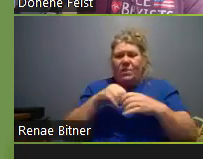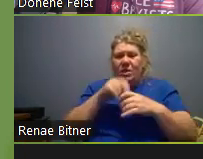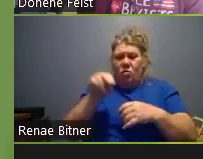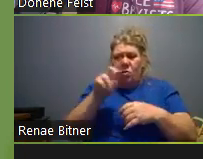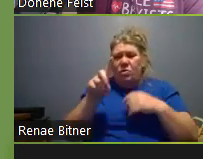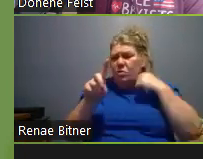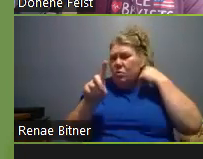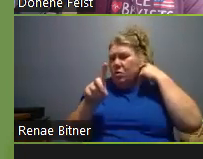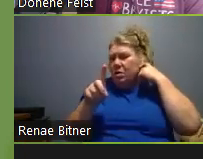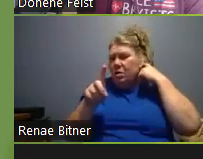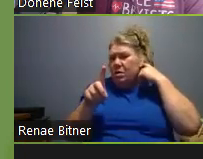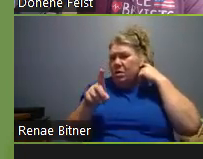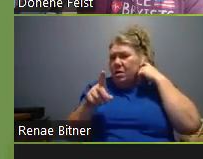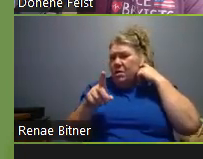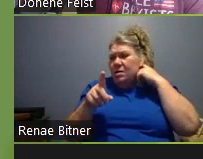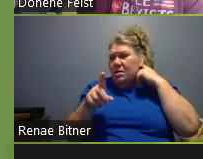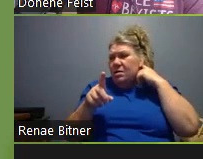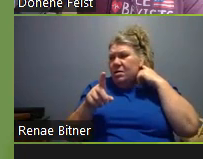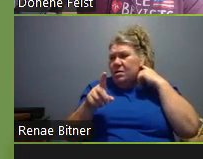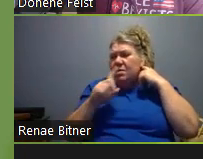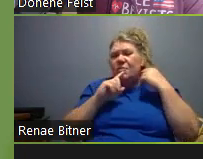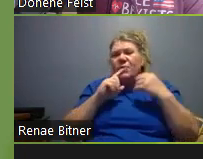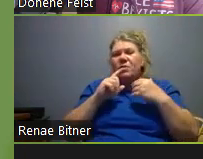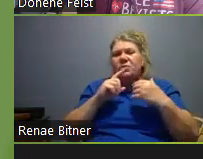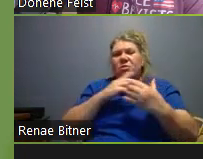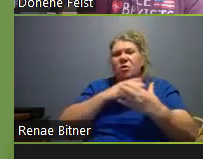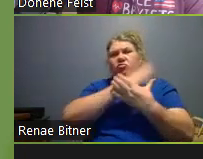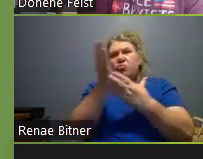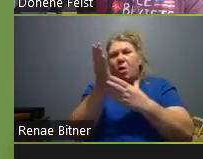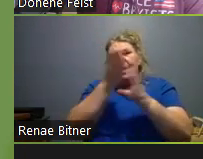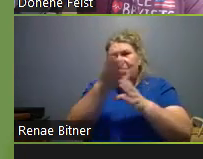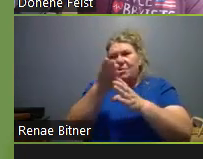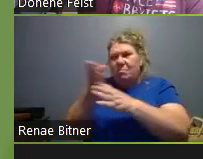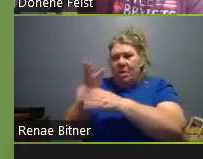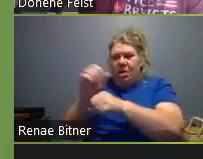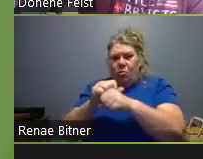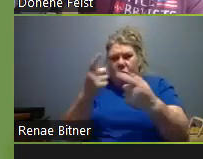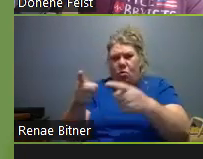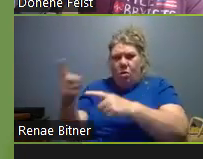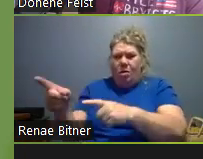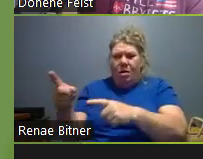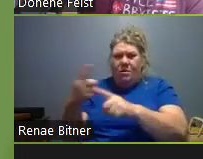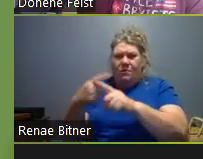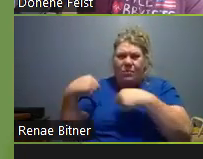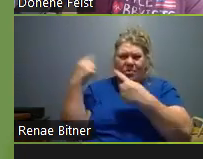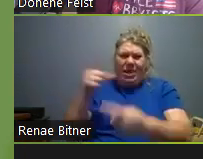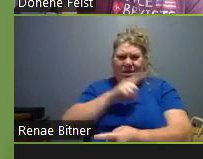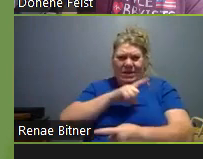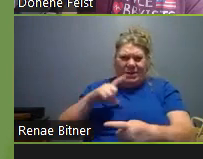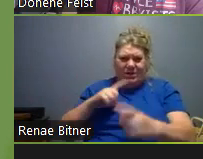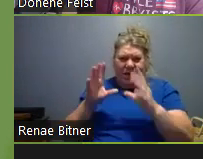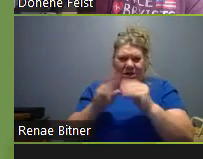Dakota, there is a cross disability work going on, because in the last legislative session,